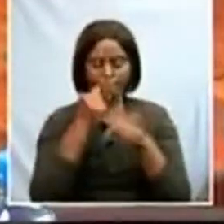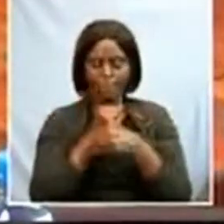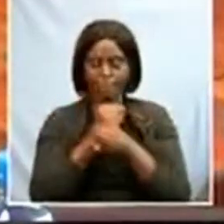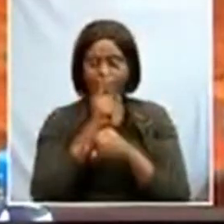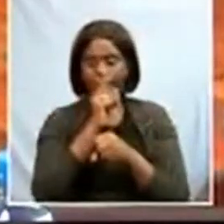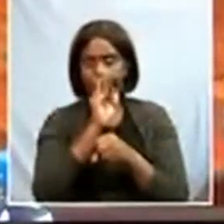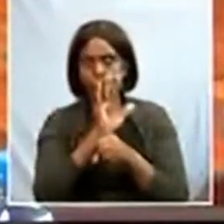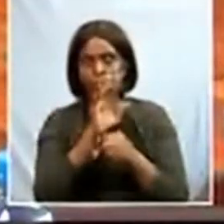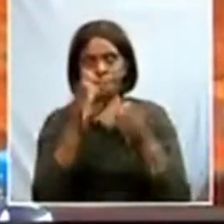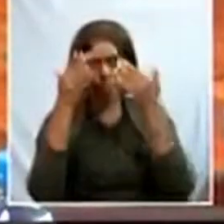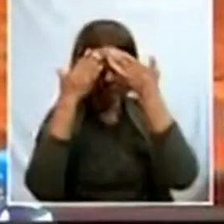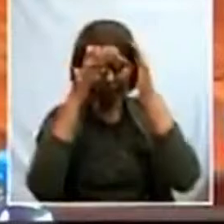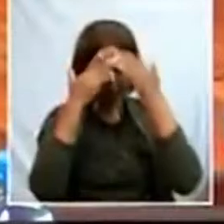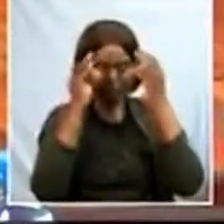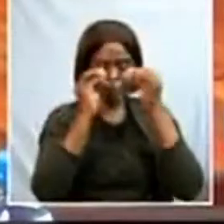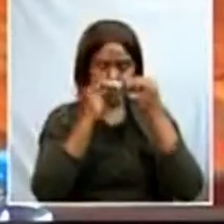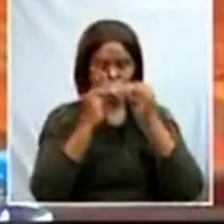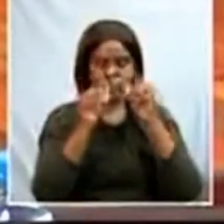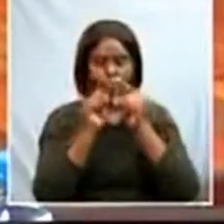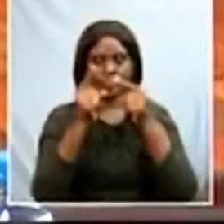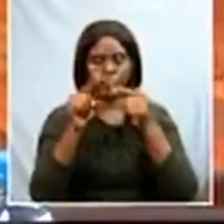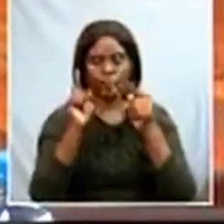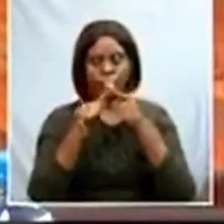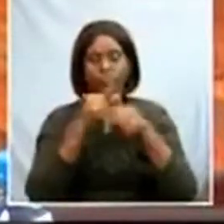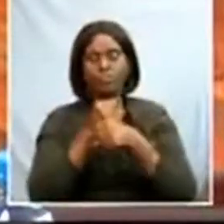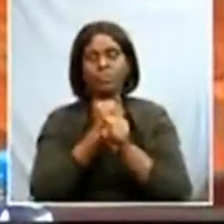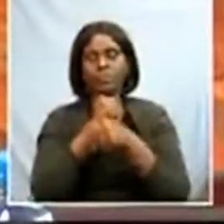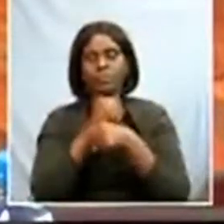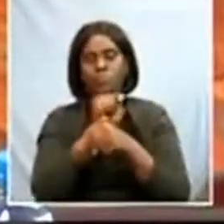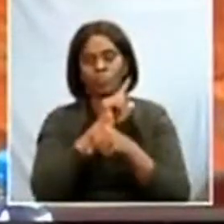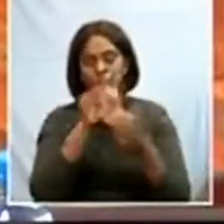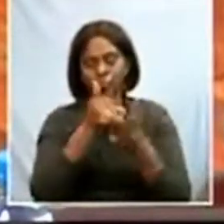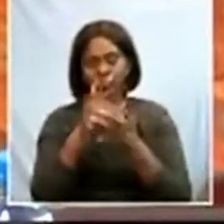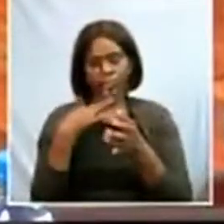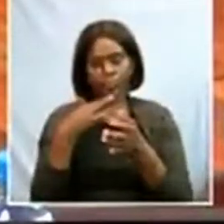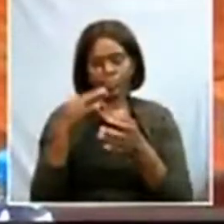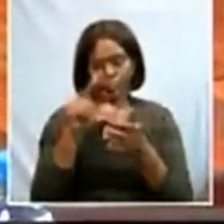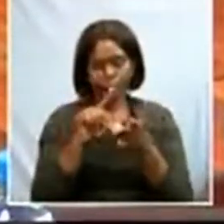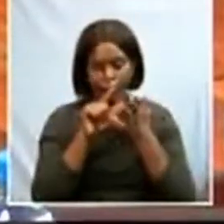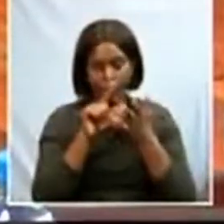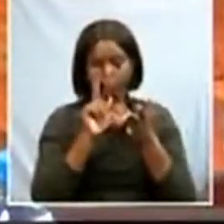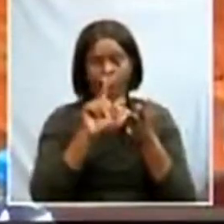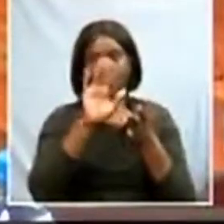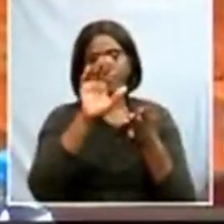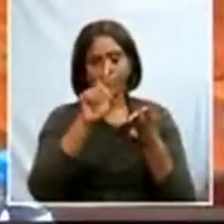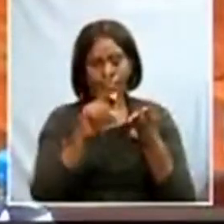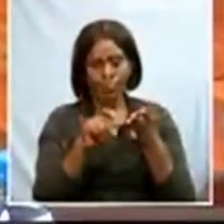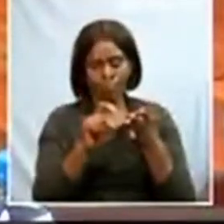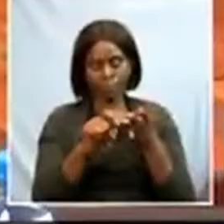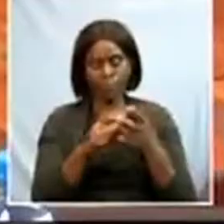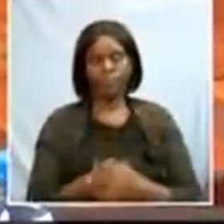that sensitizations are carried out to enable applicants meet the loan requirements.